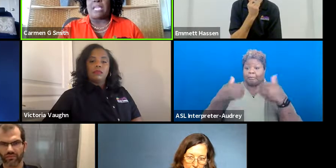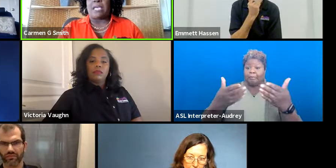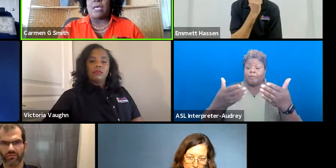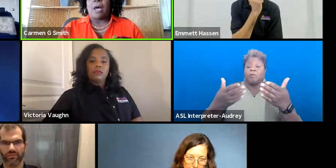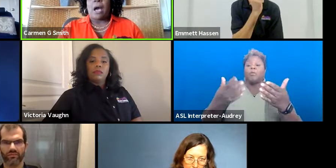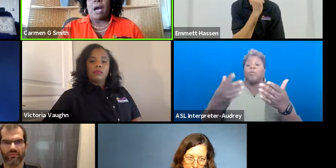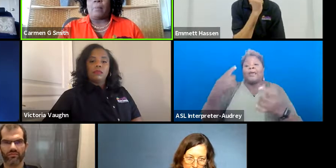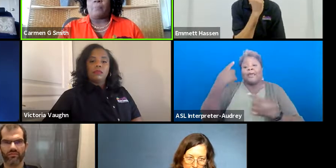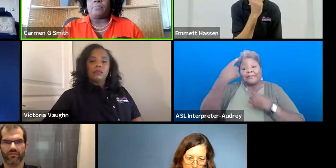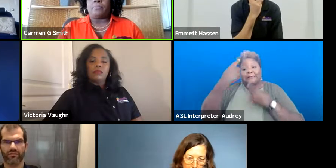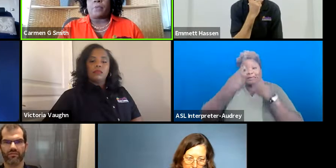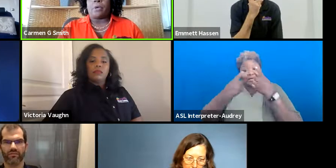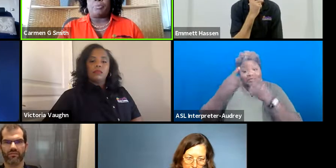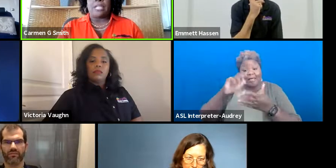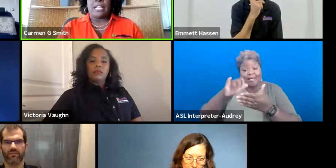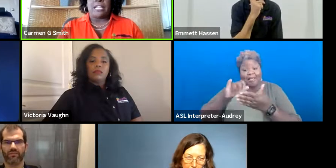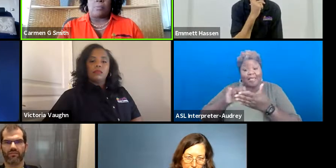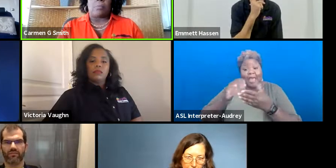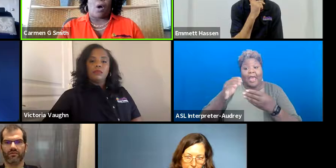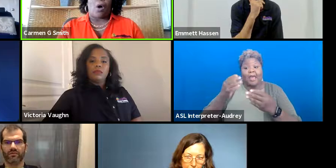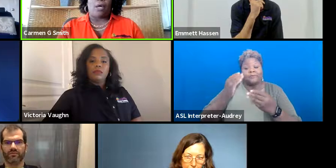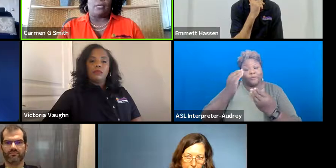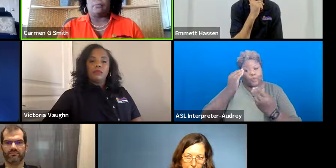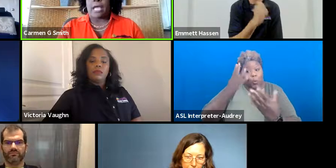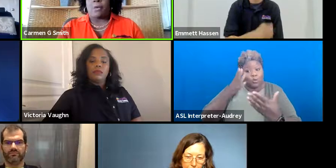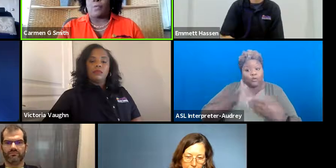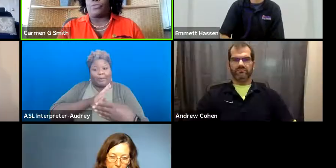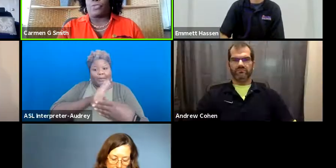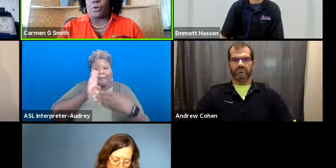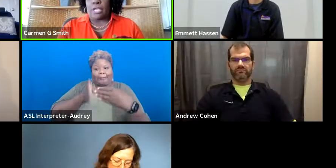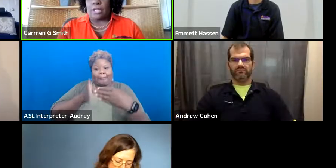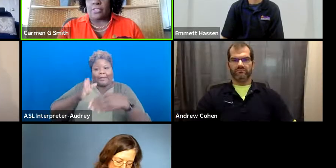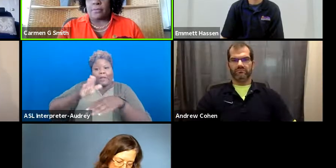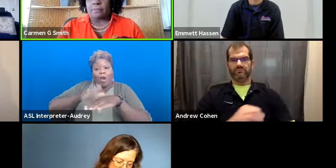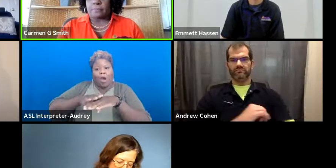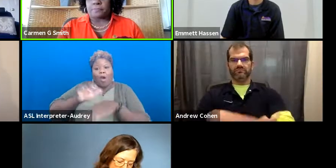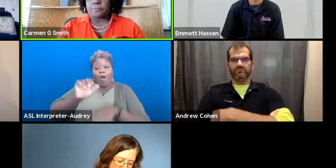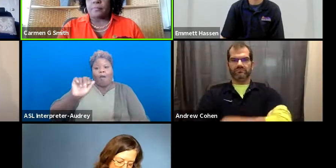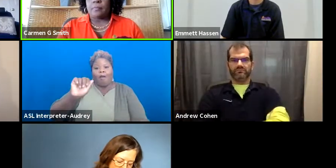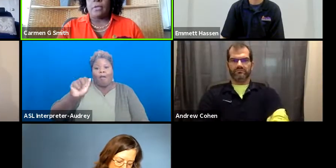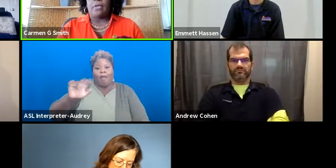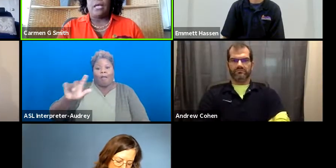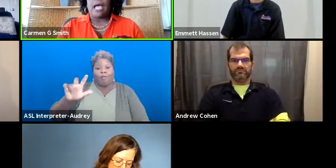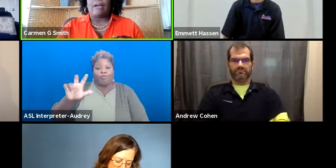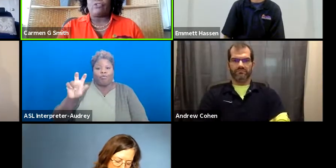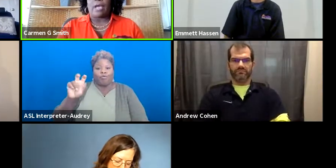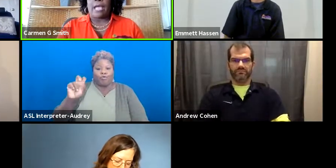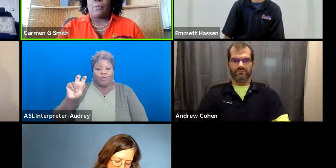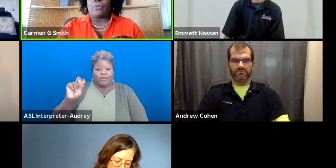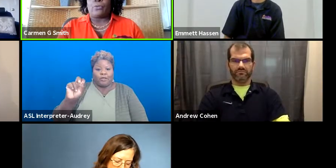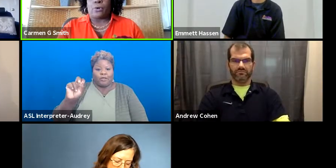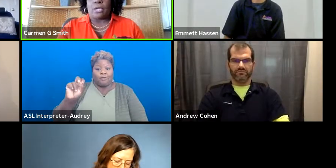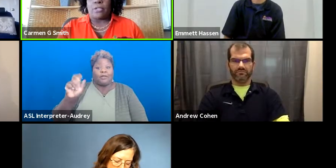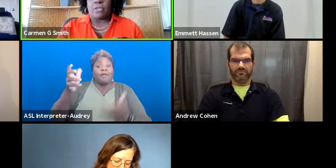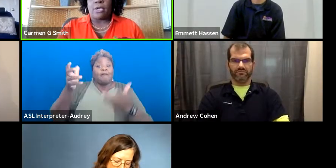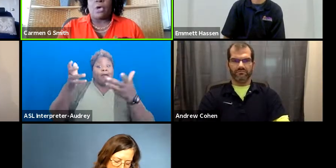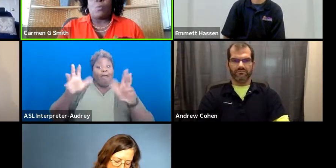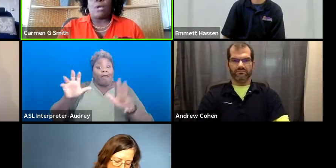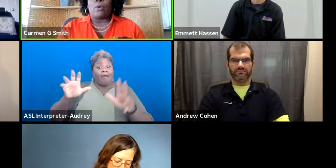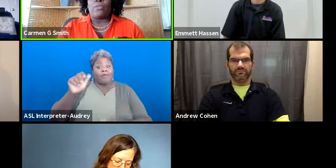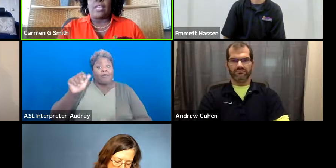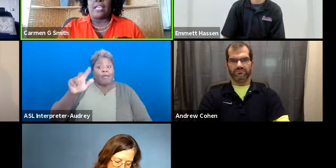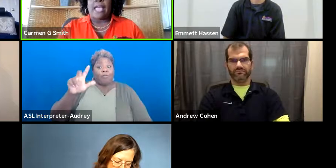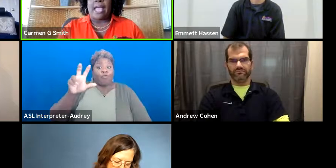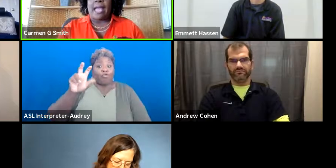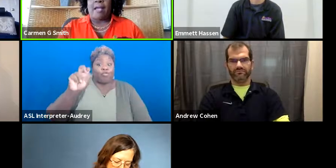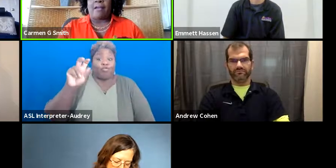will be completed on April 30th. After April 30th,